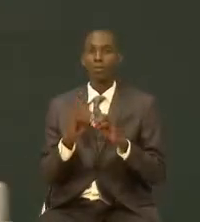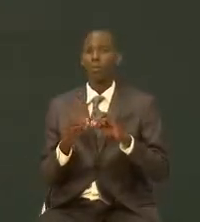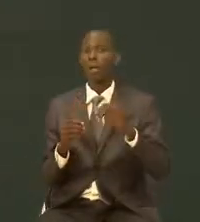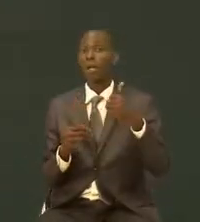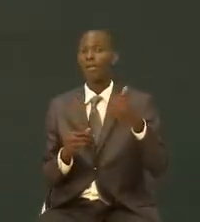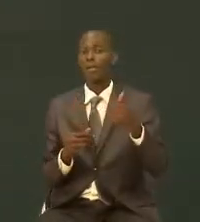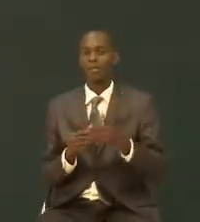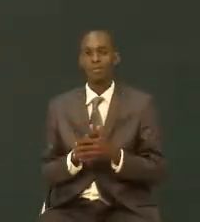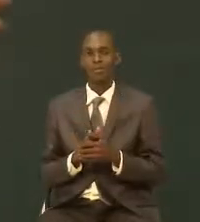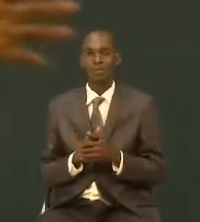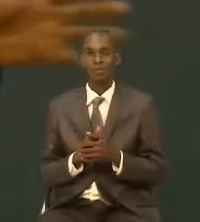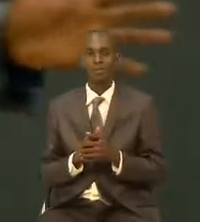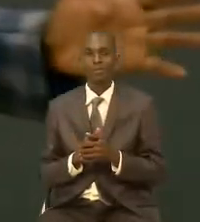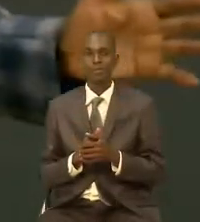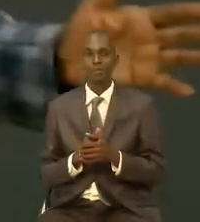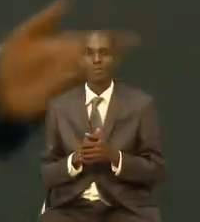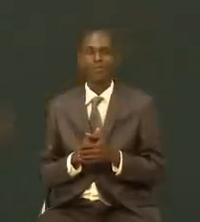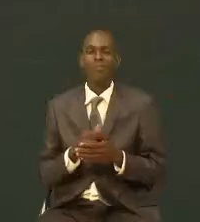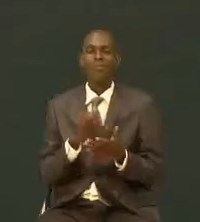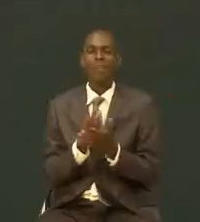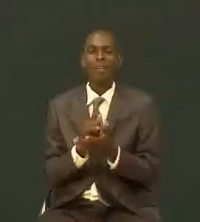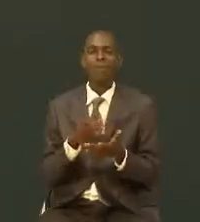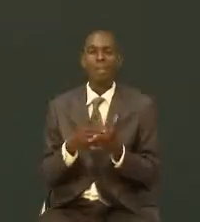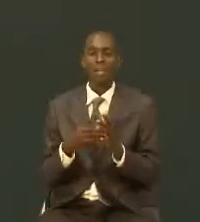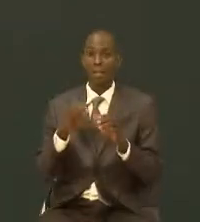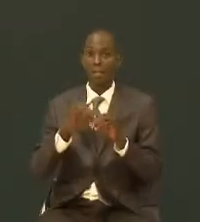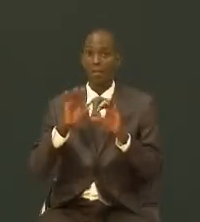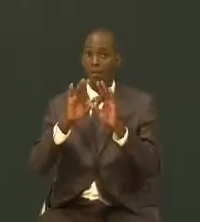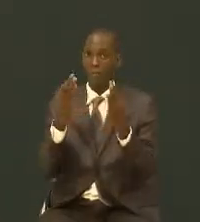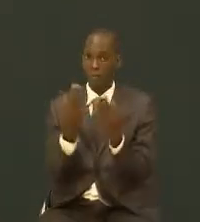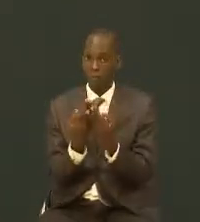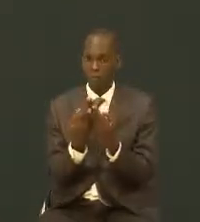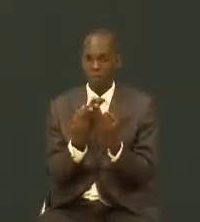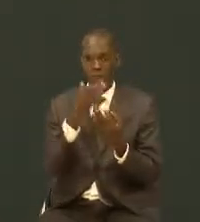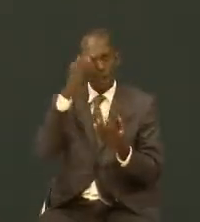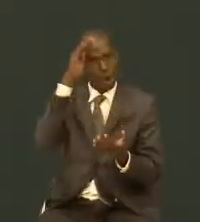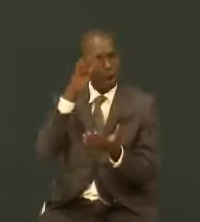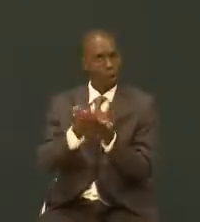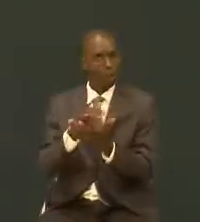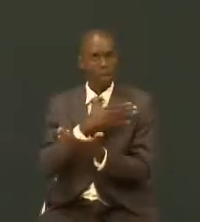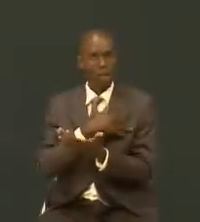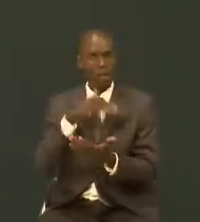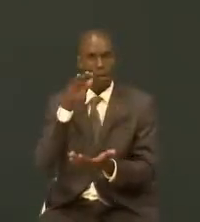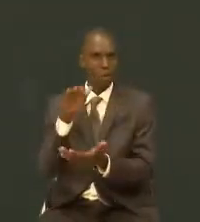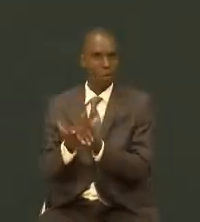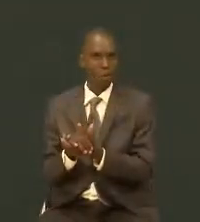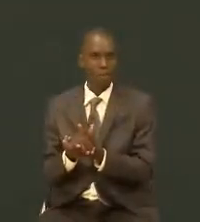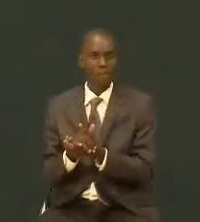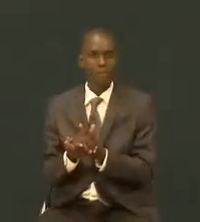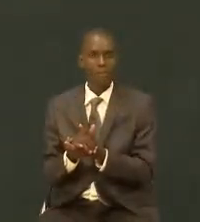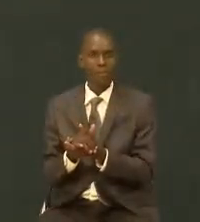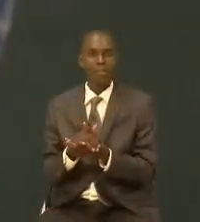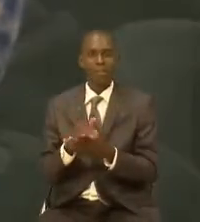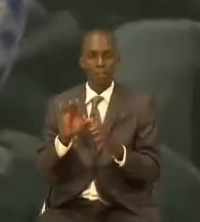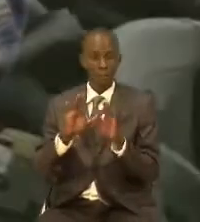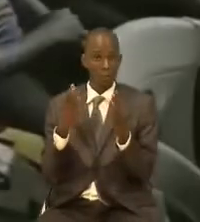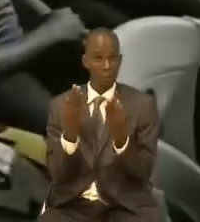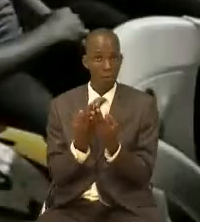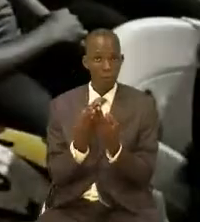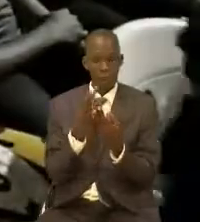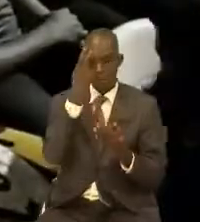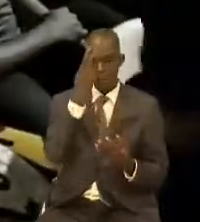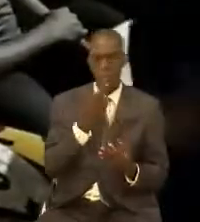feeling that is in the family husband and wife that he is filially husband and wife parents and